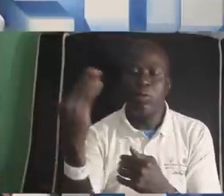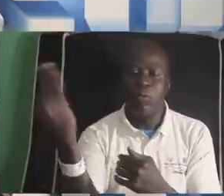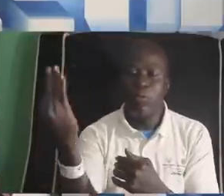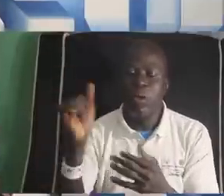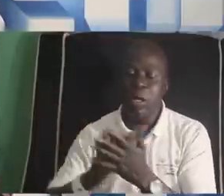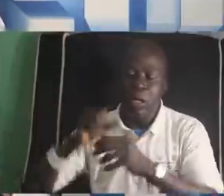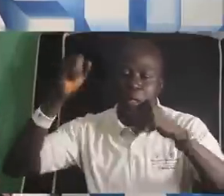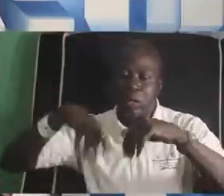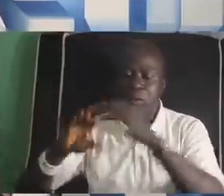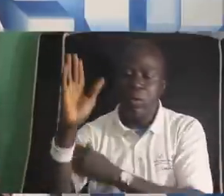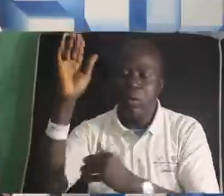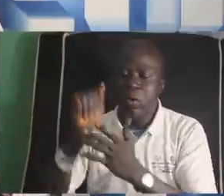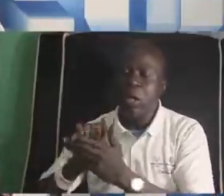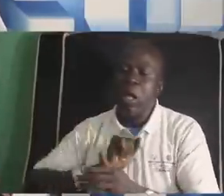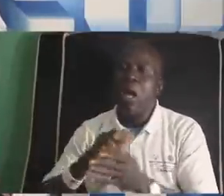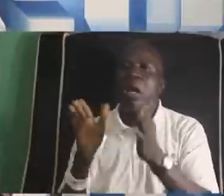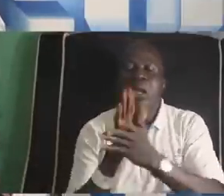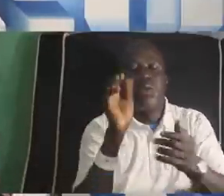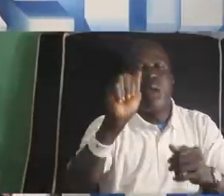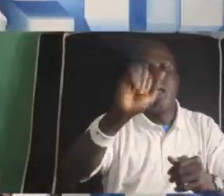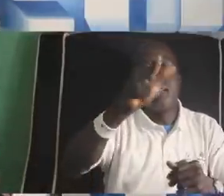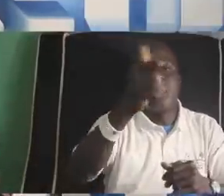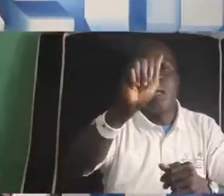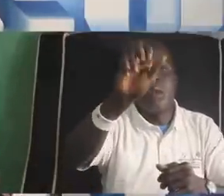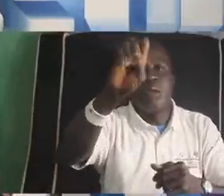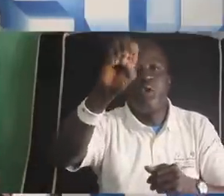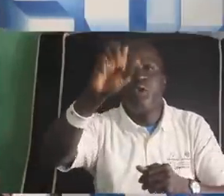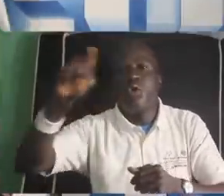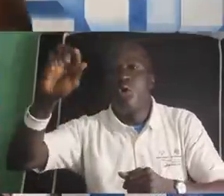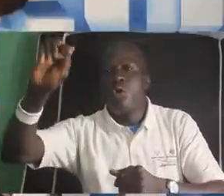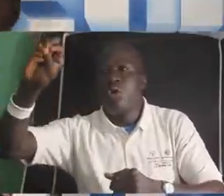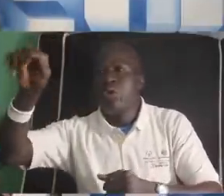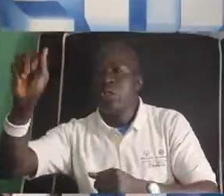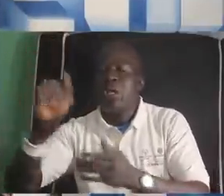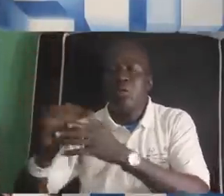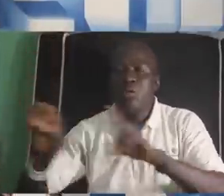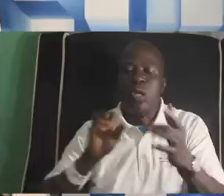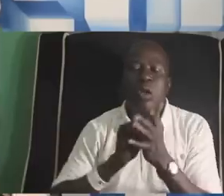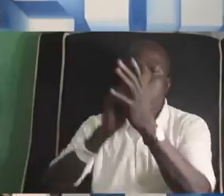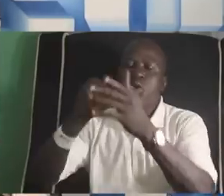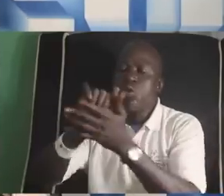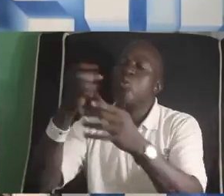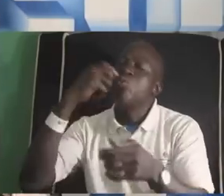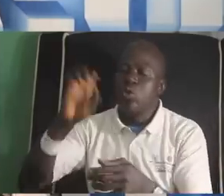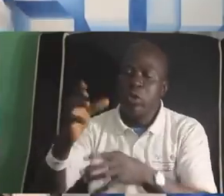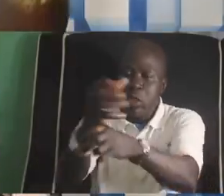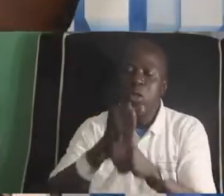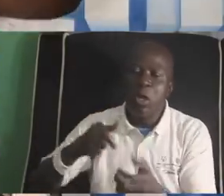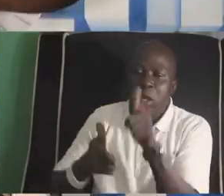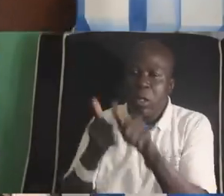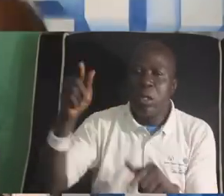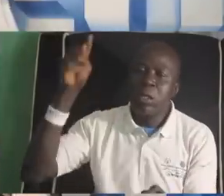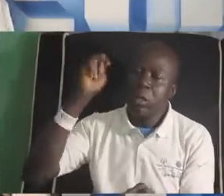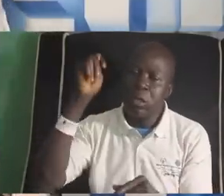La gba Olorun. Agbado oja. Wa se ti won. They had their program. Gbodo ri ere lagba. You must receive. Toba wa